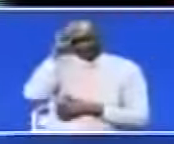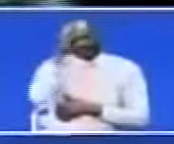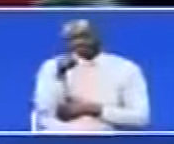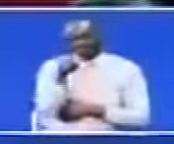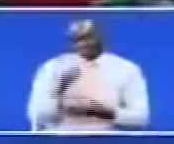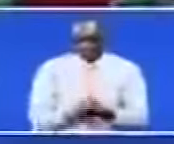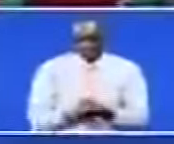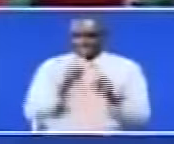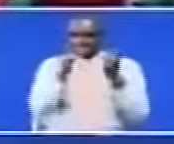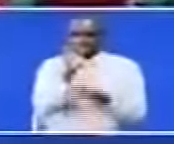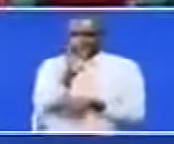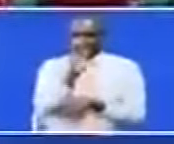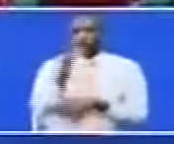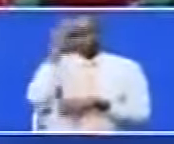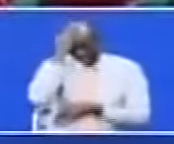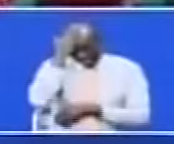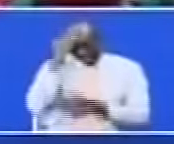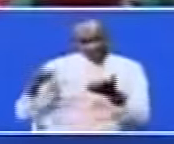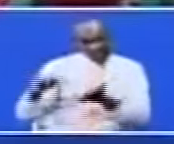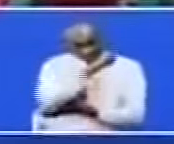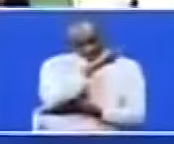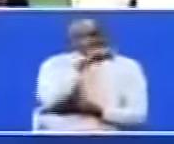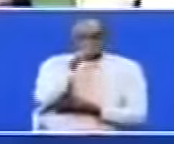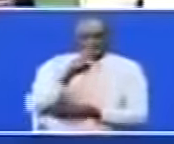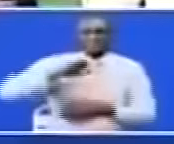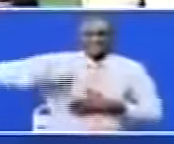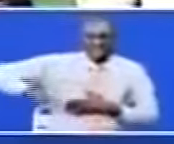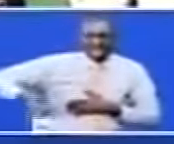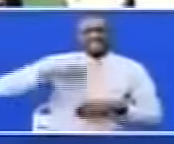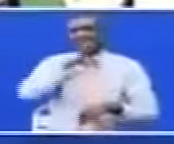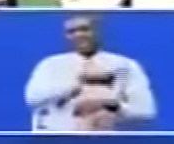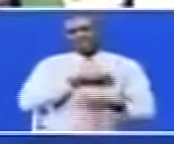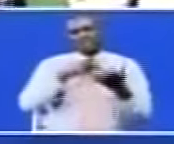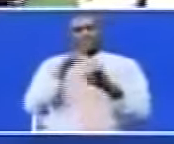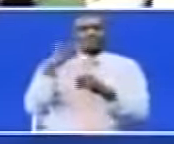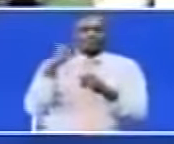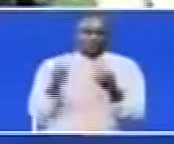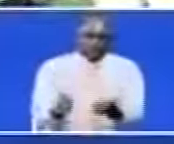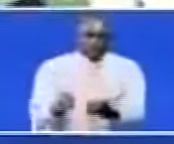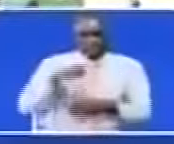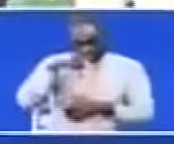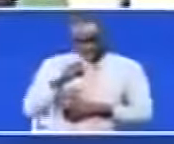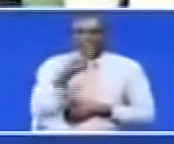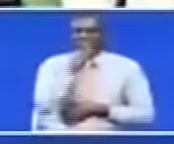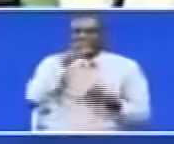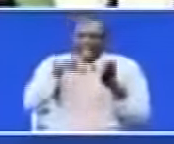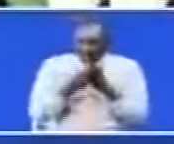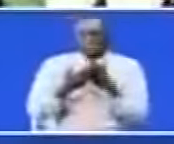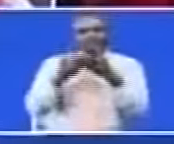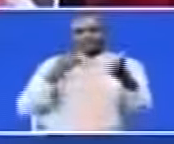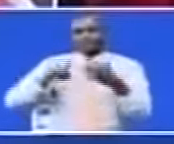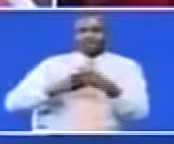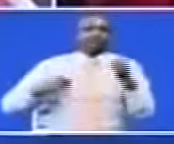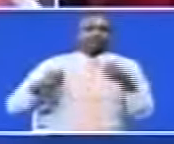federation. The team's departure on Monday was marred by a series of delay and unpaid allowances. forcing the team to touch down 3 hours before